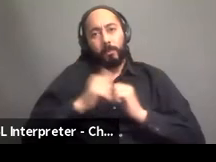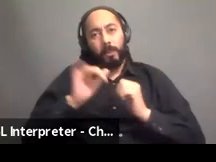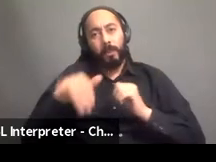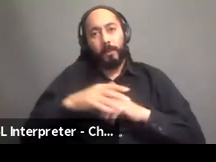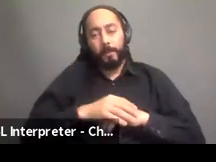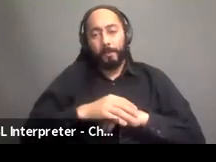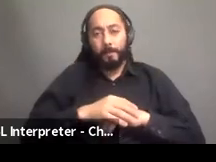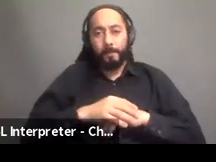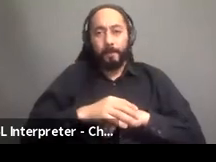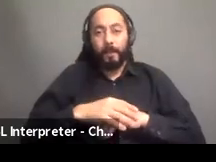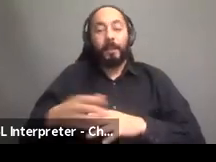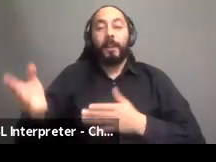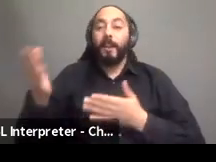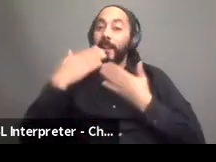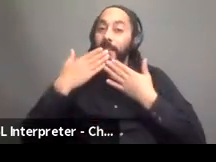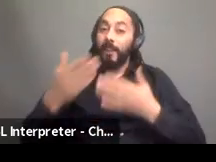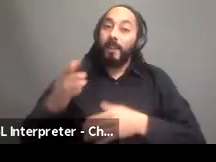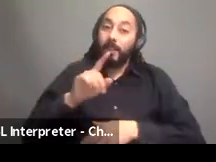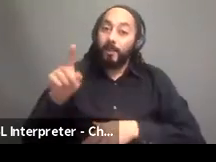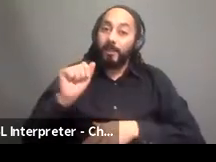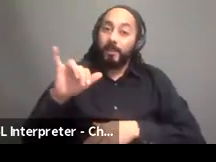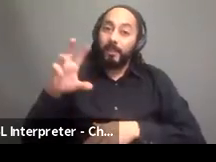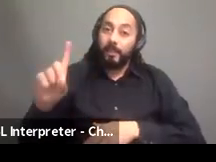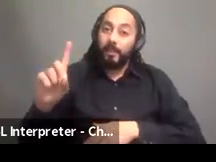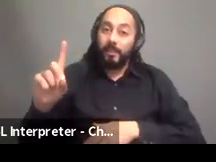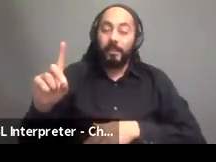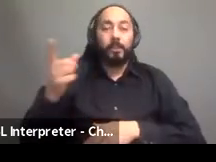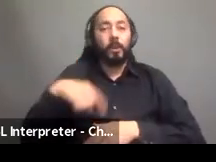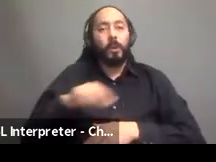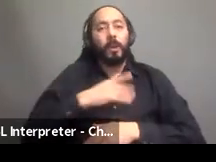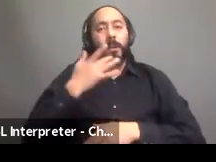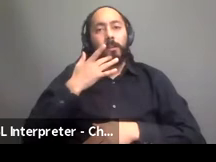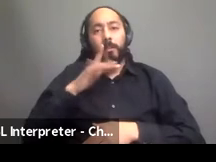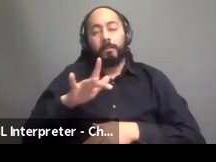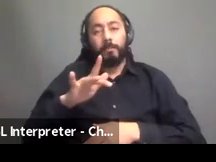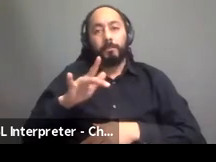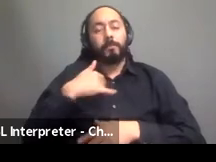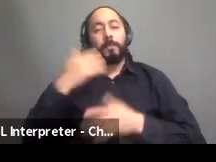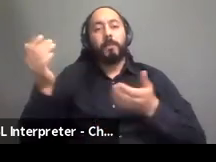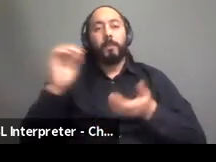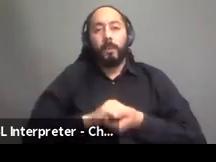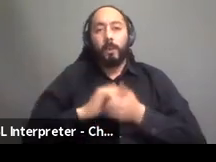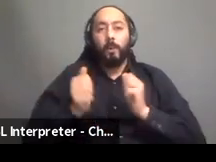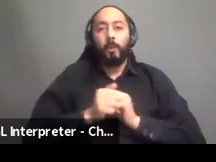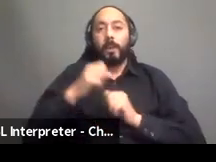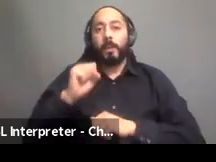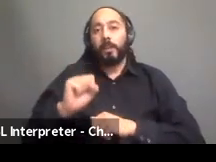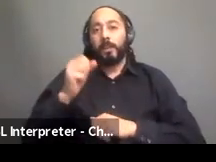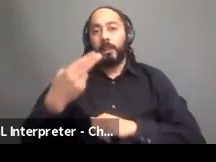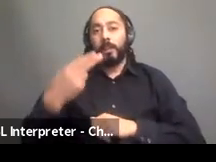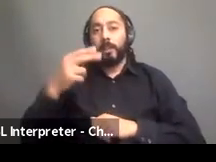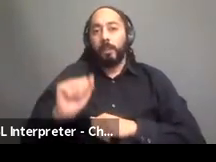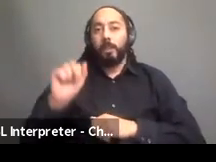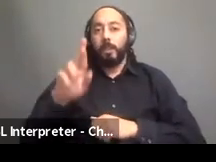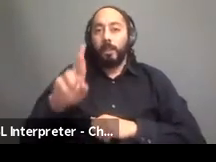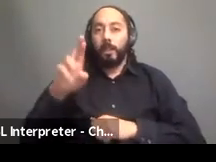Thank you, Zaid. And we're grateful for this opportunity to collaborate with the Sexual Harassment and Assault Resource Exchange and the